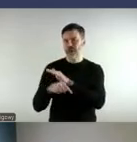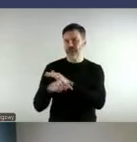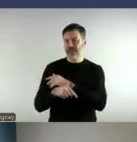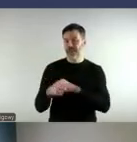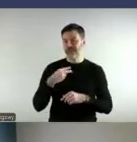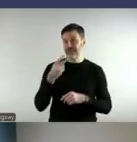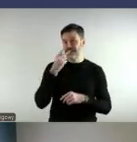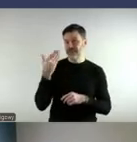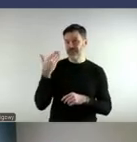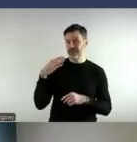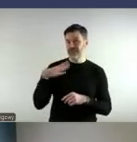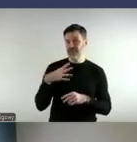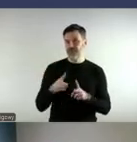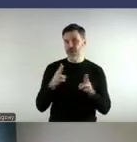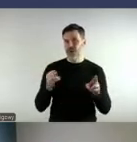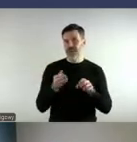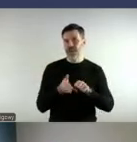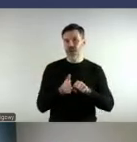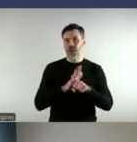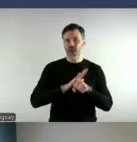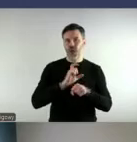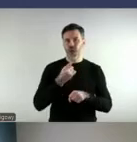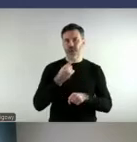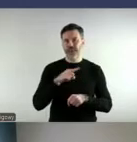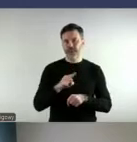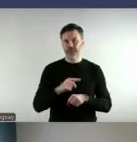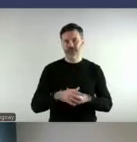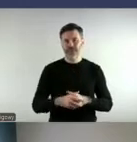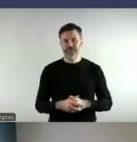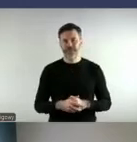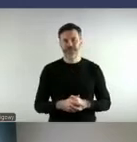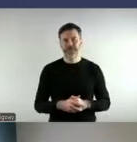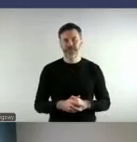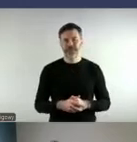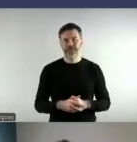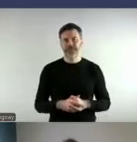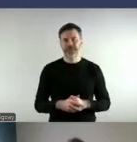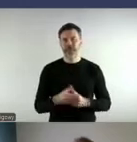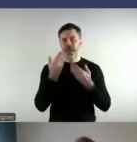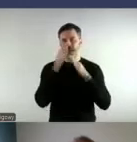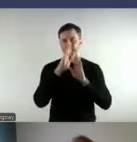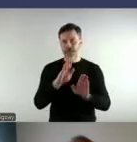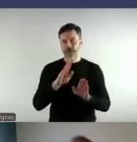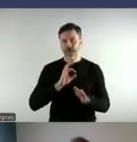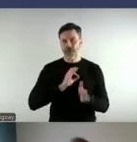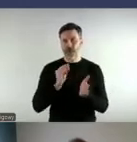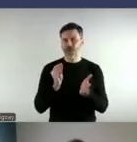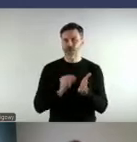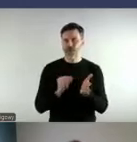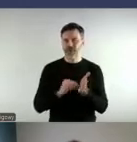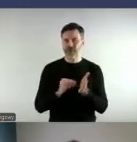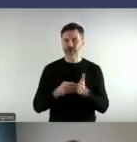But I'm going to present to you our experience about the power of collaboration in times of